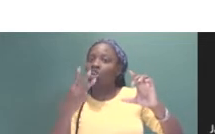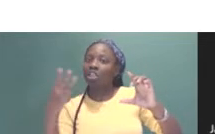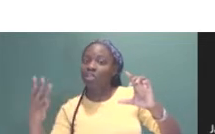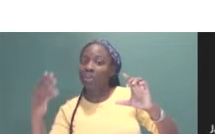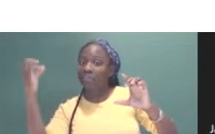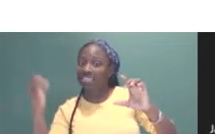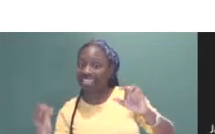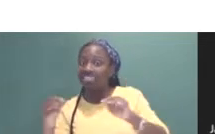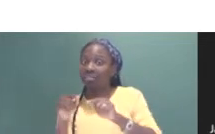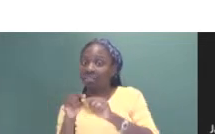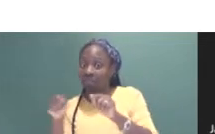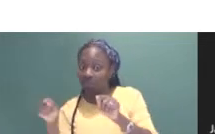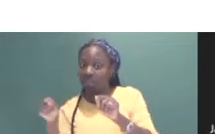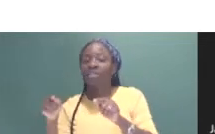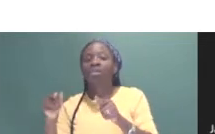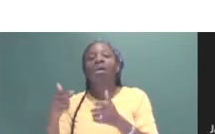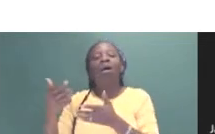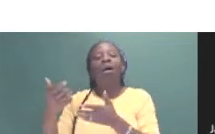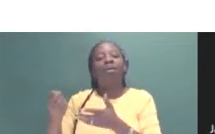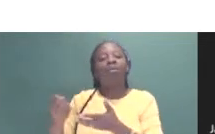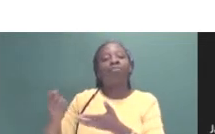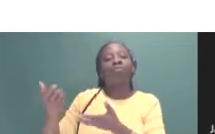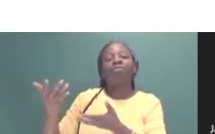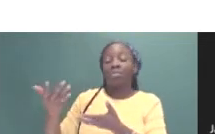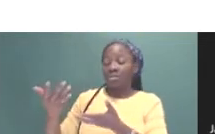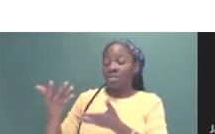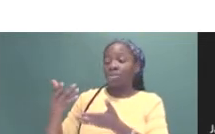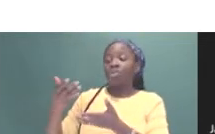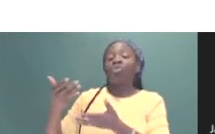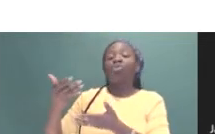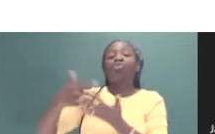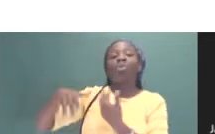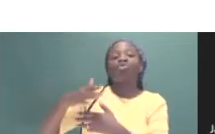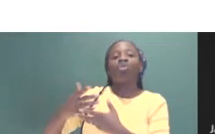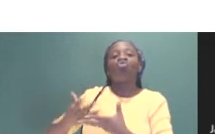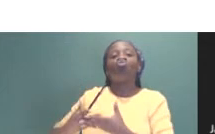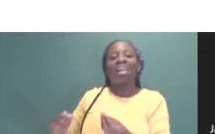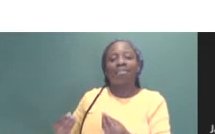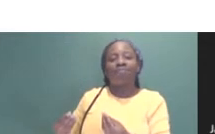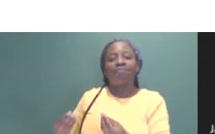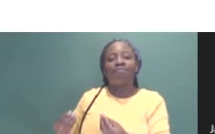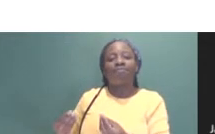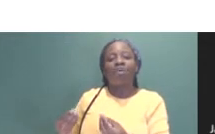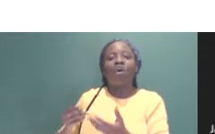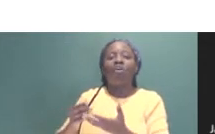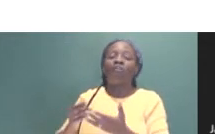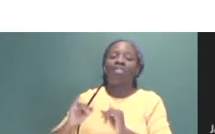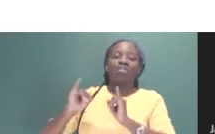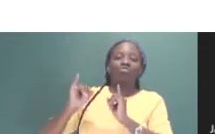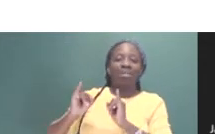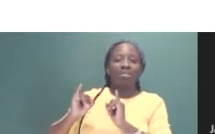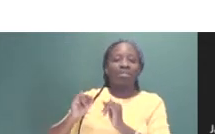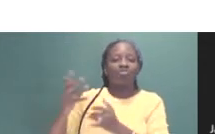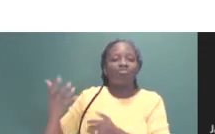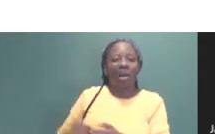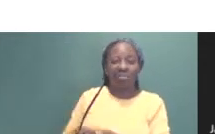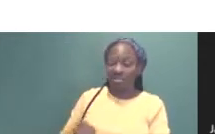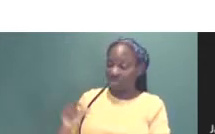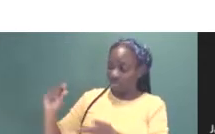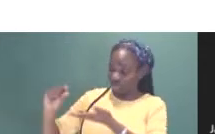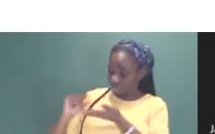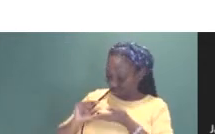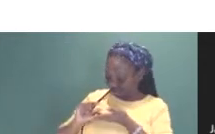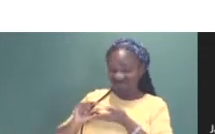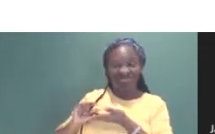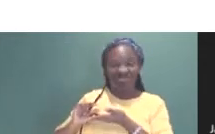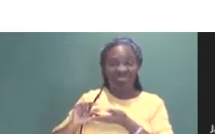this social relief of distress grant, which is very small. I mean, it's extremely small amount of money.